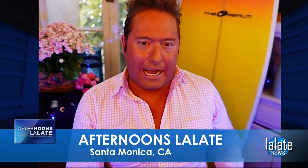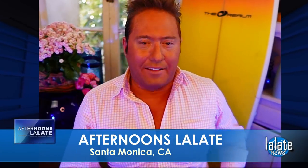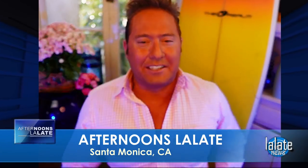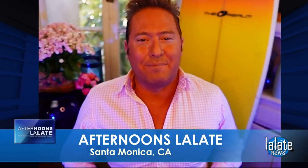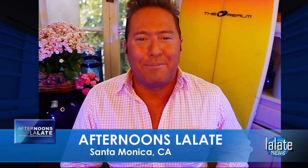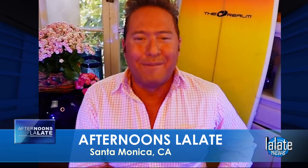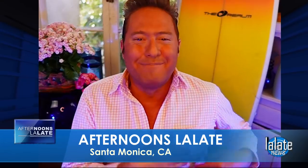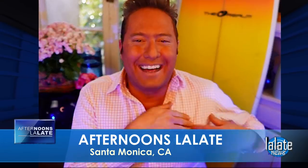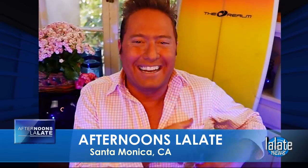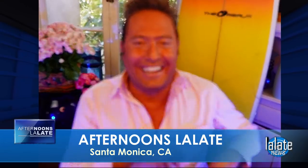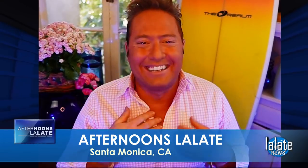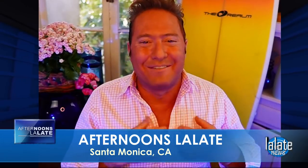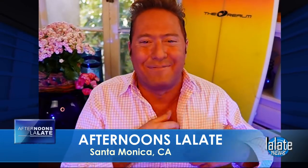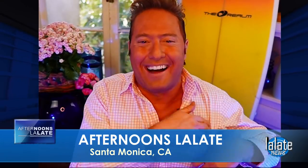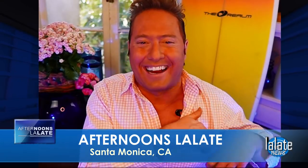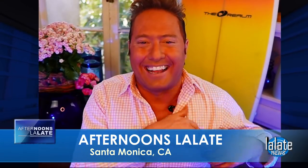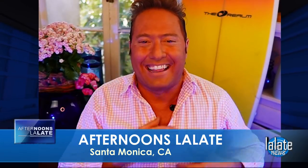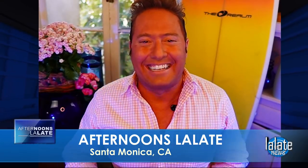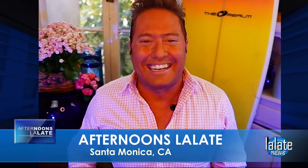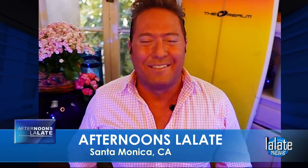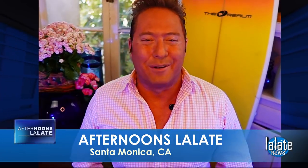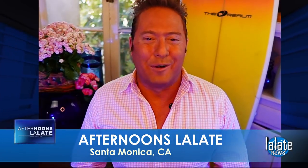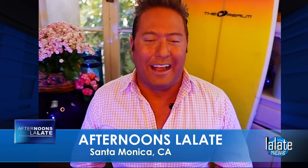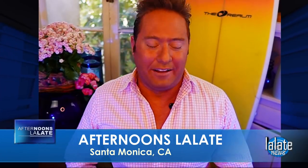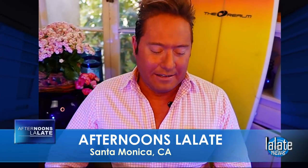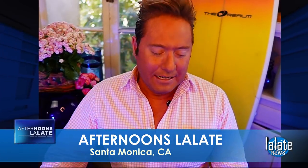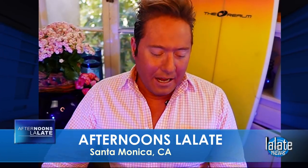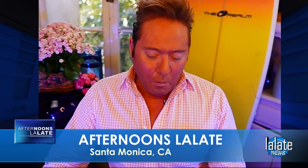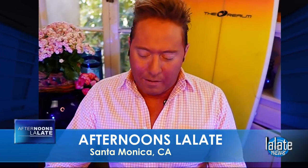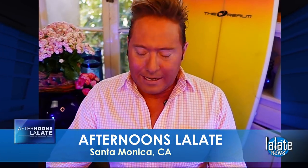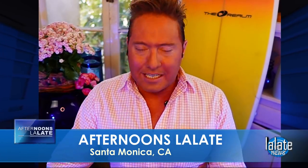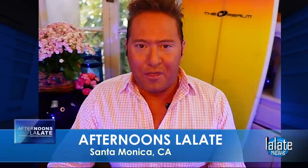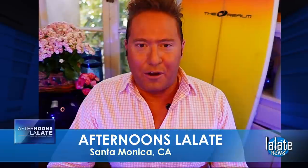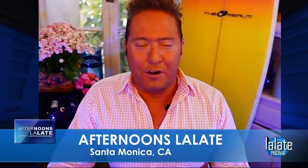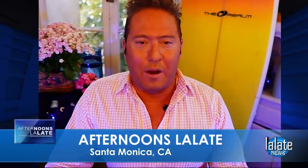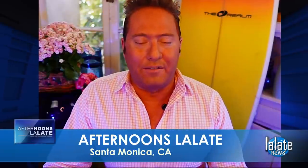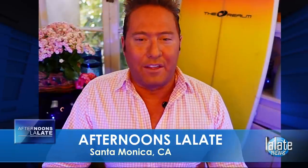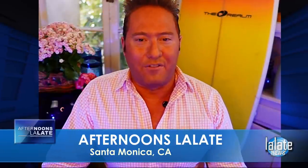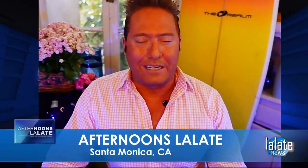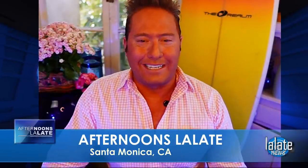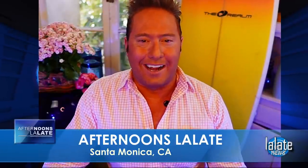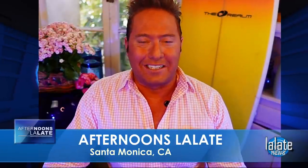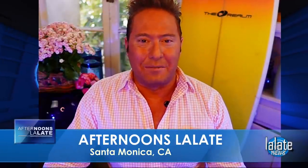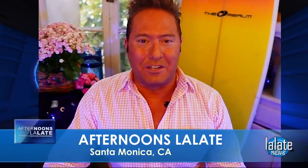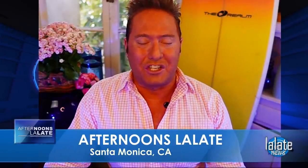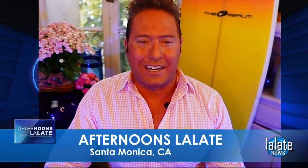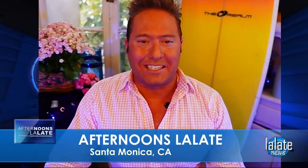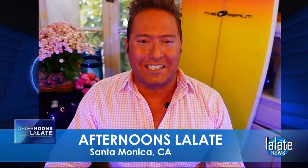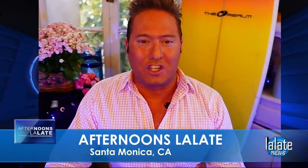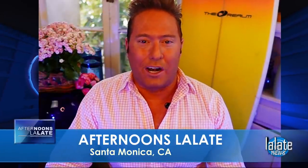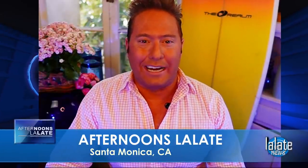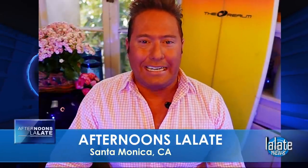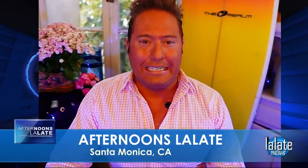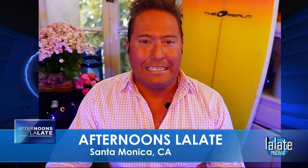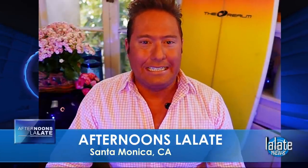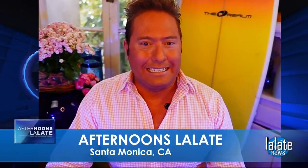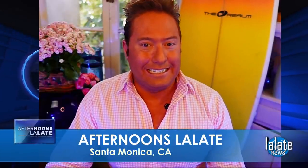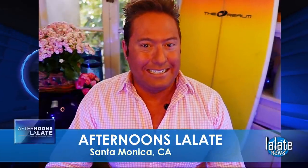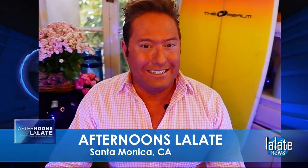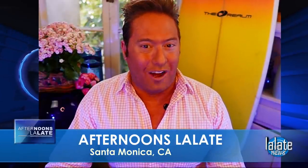then you get down. And there's some money in your pocket. That type of wave. Well, is that third wave of the $14 stimulus checks